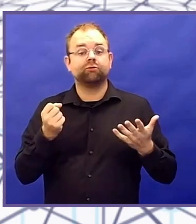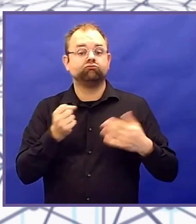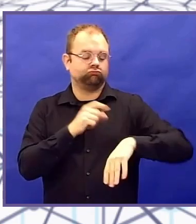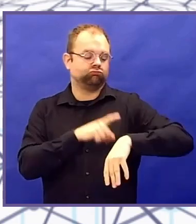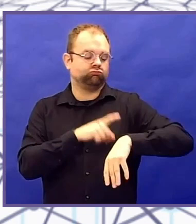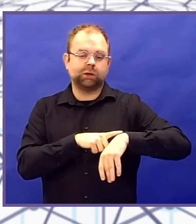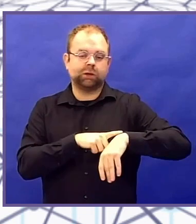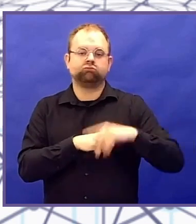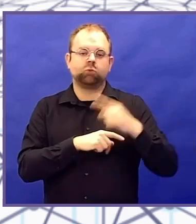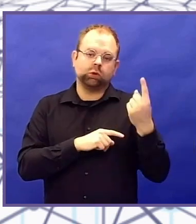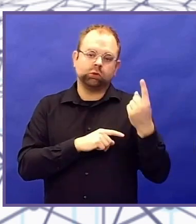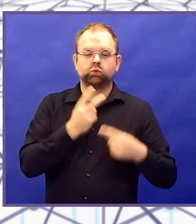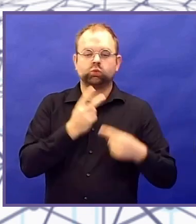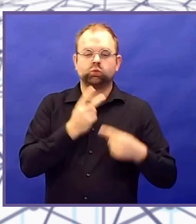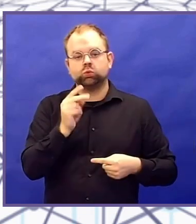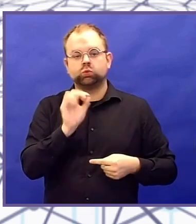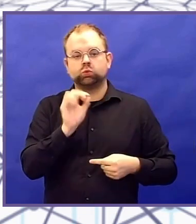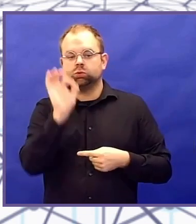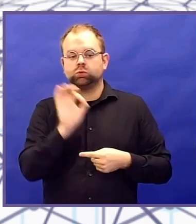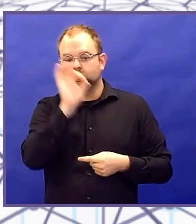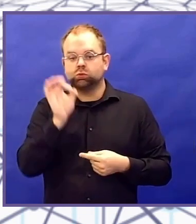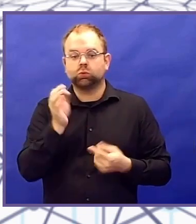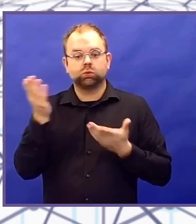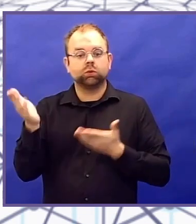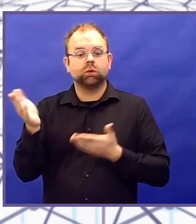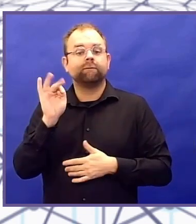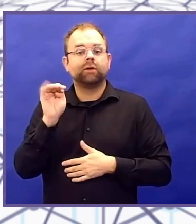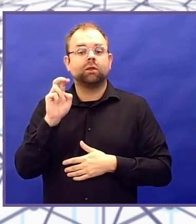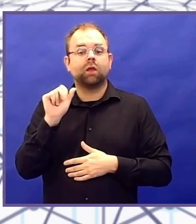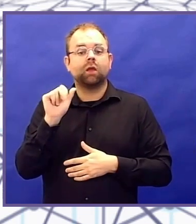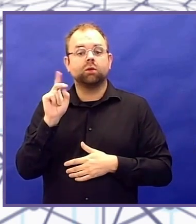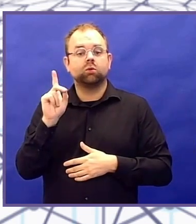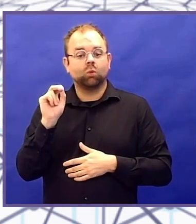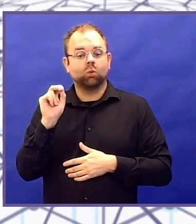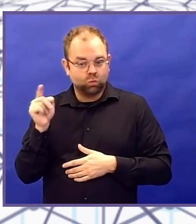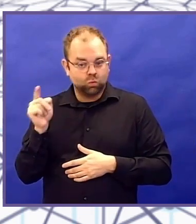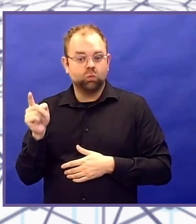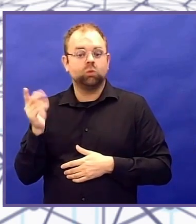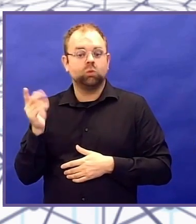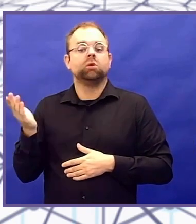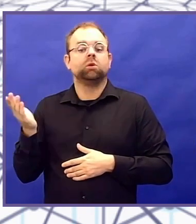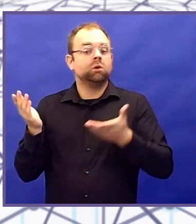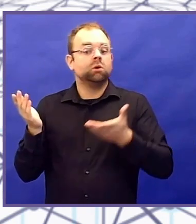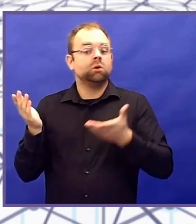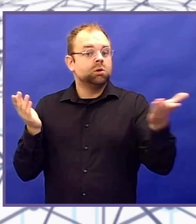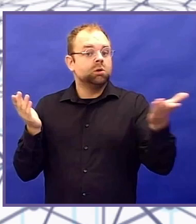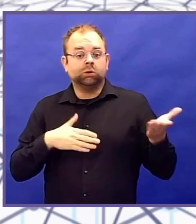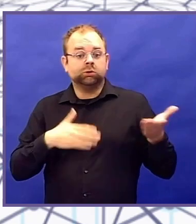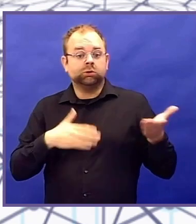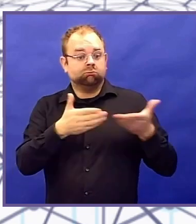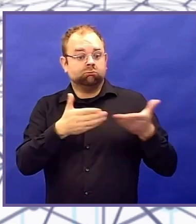Fernando, we can come to you with the roving microphone. Yes.